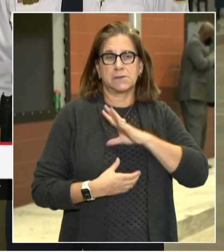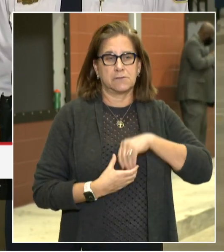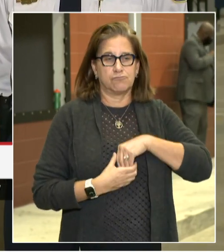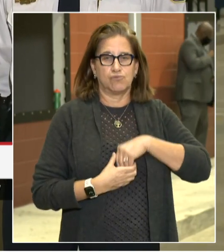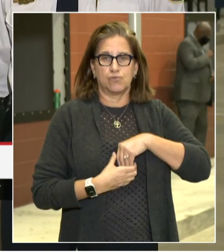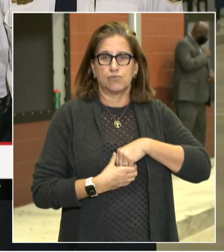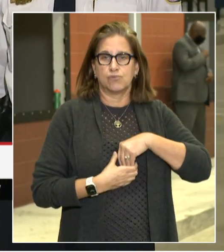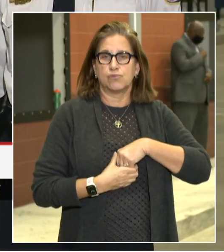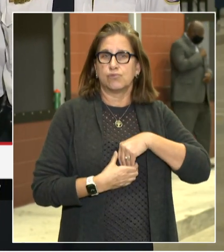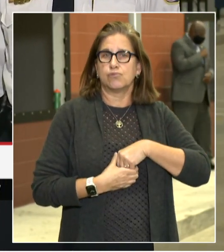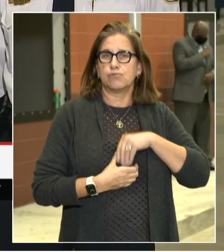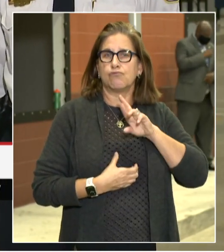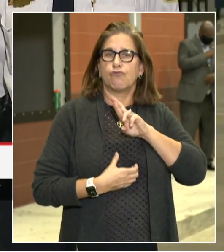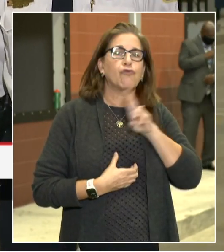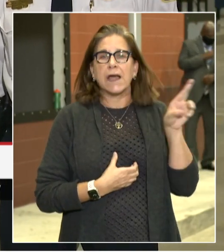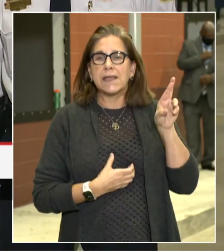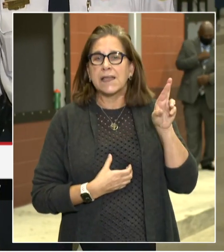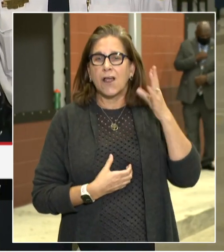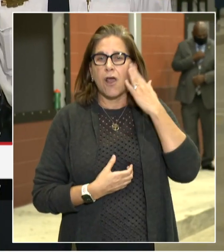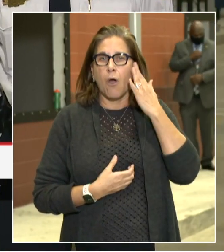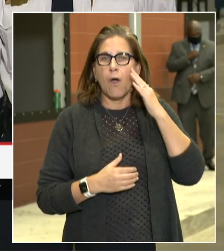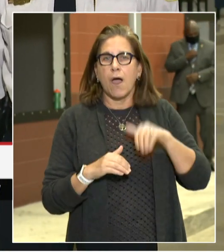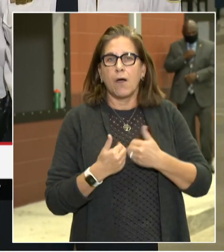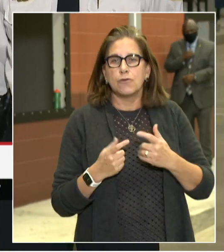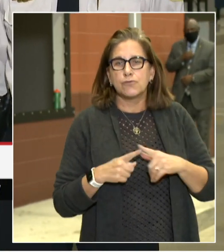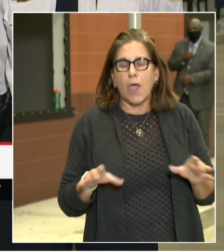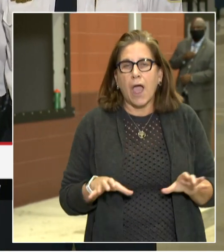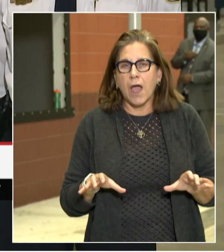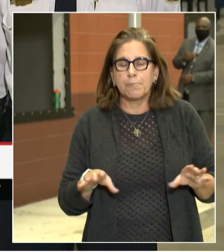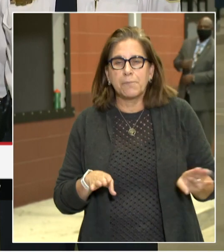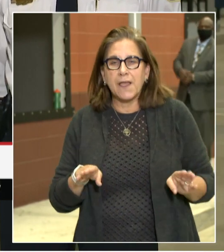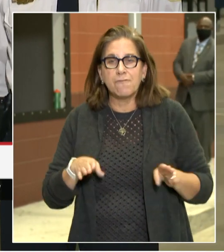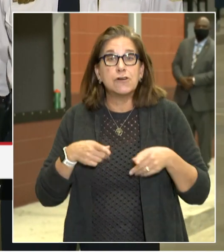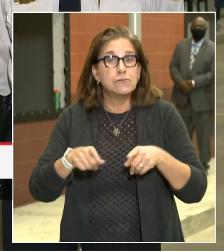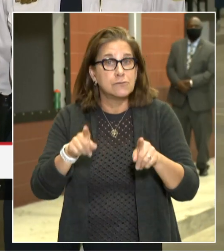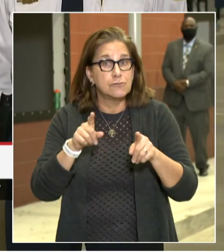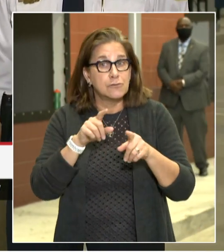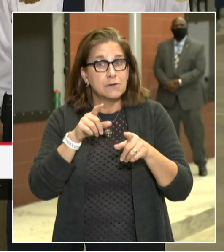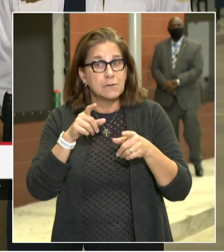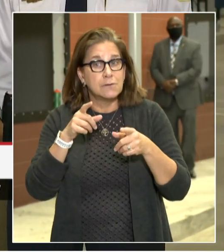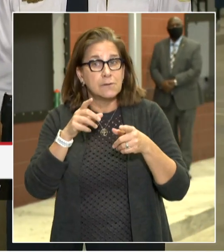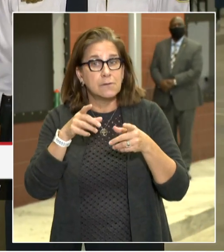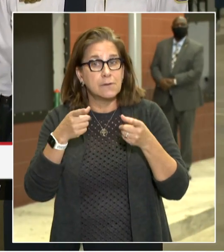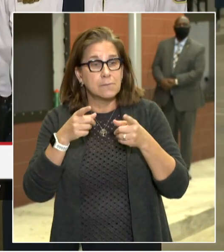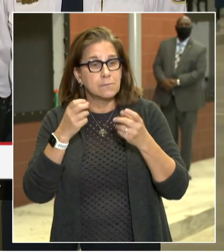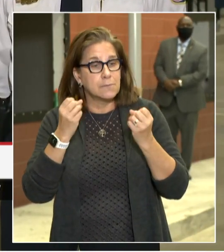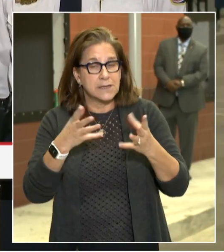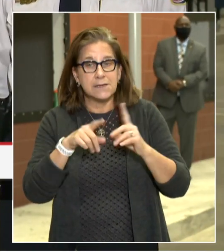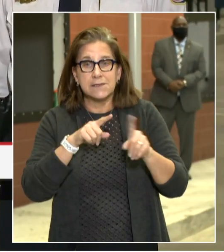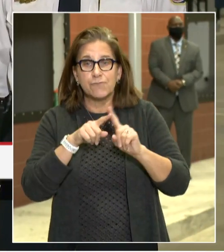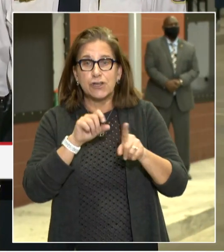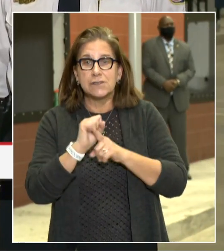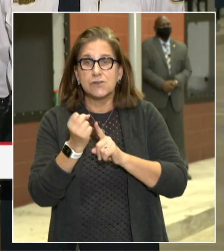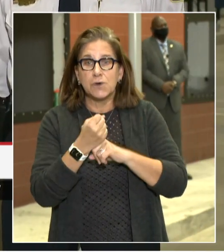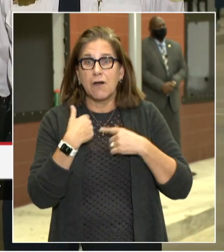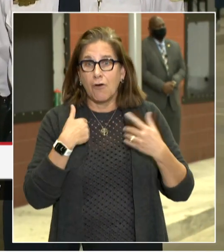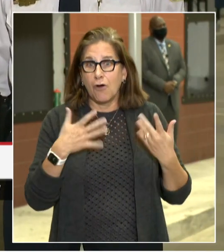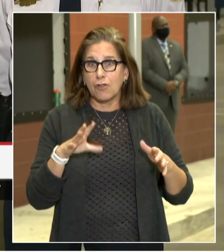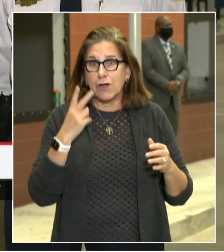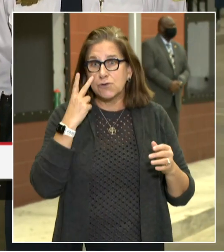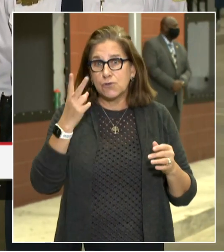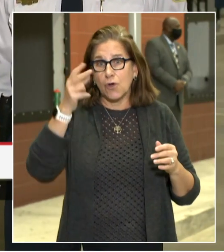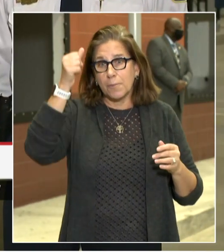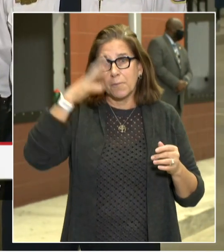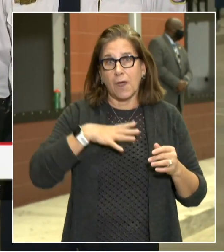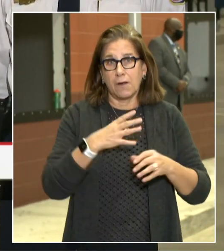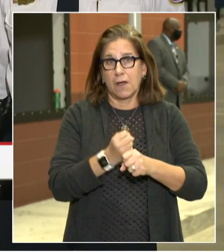I think the chief has already highlighted what we all saw, a man killed in the street when